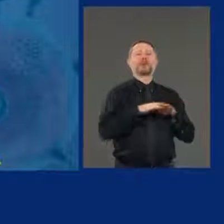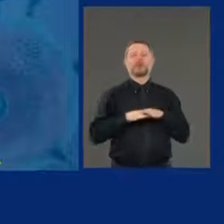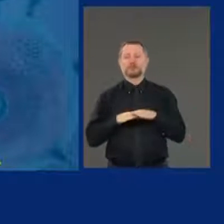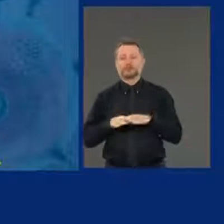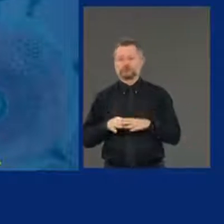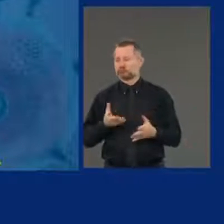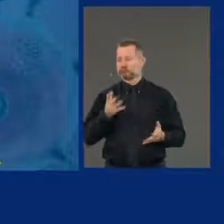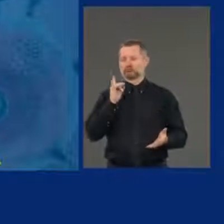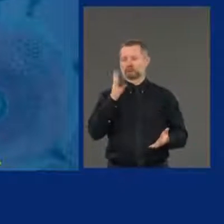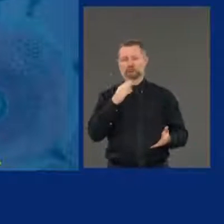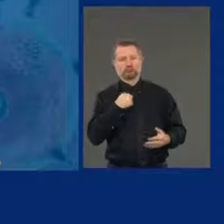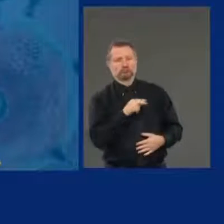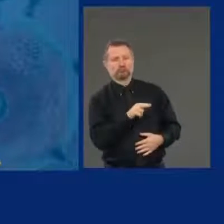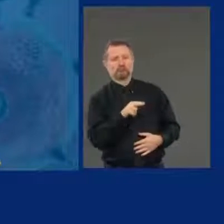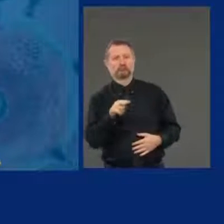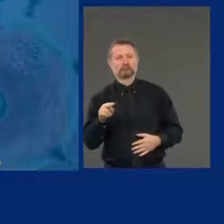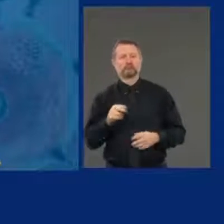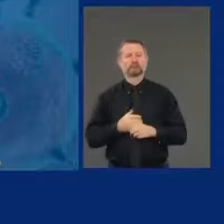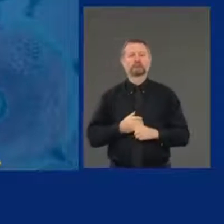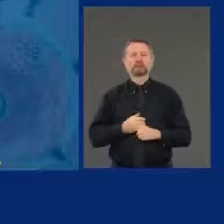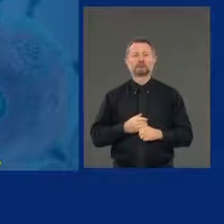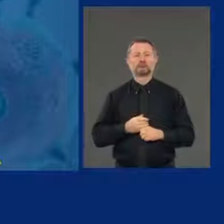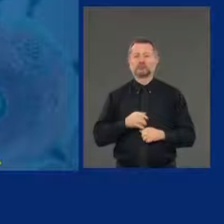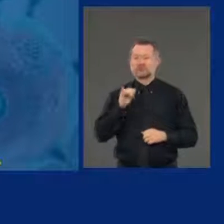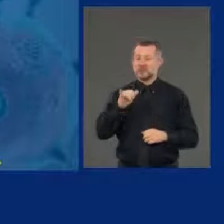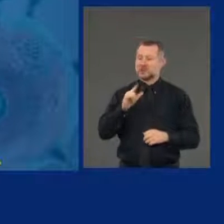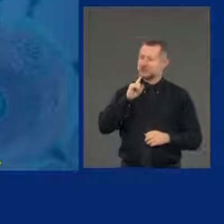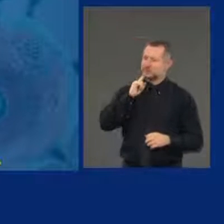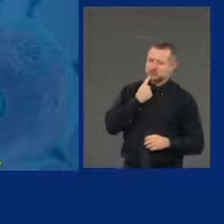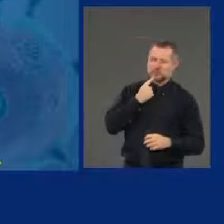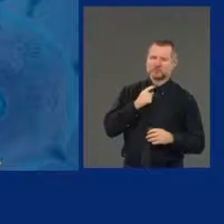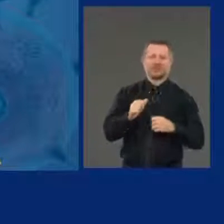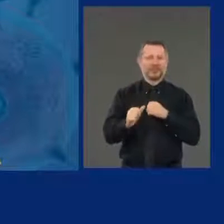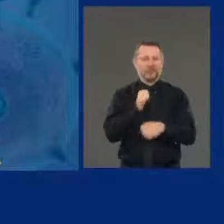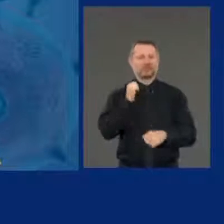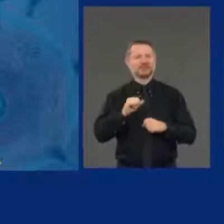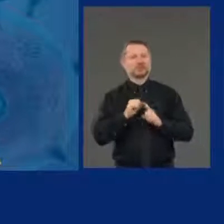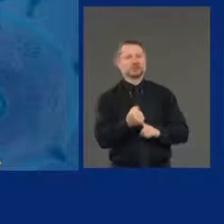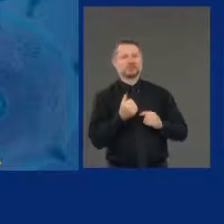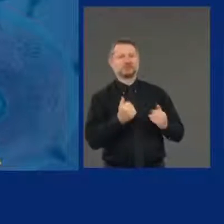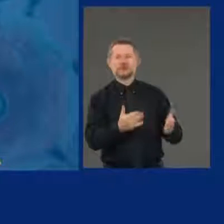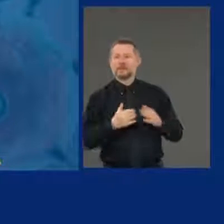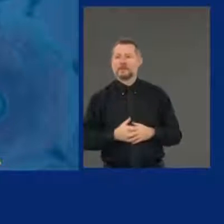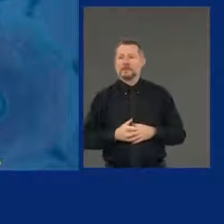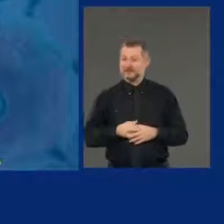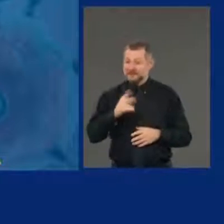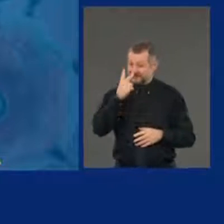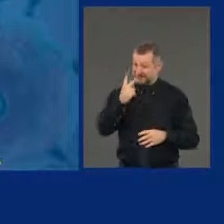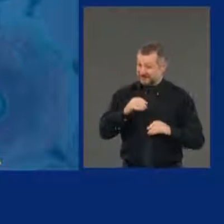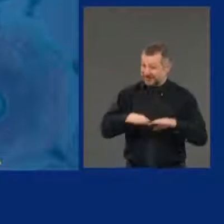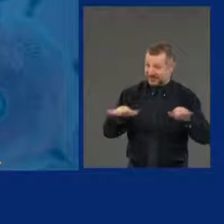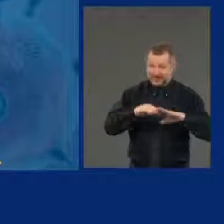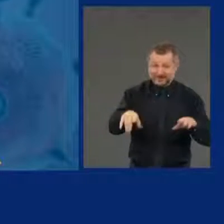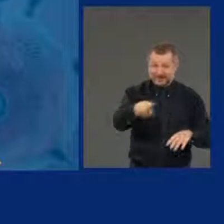dramatic and dangerous the situation has to be for a state to say, we're stopping the reopening.